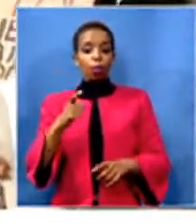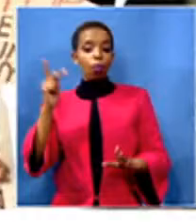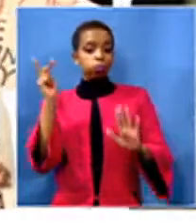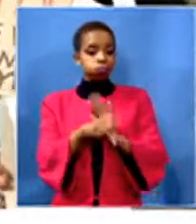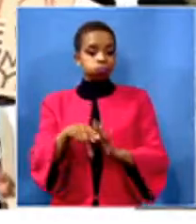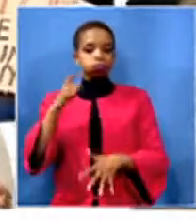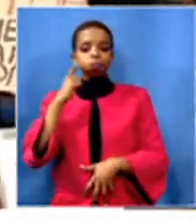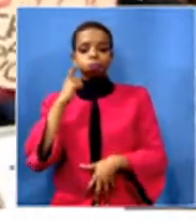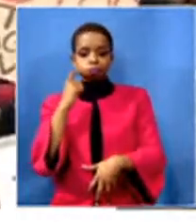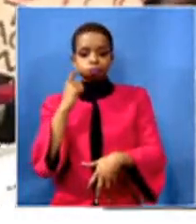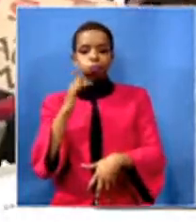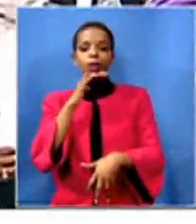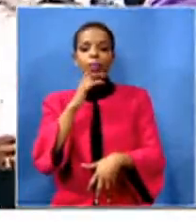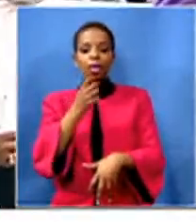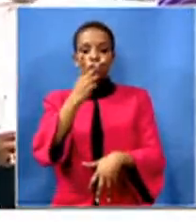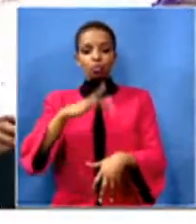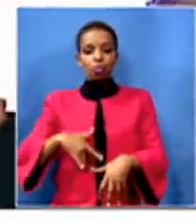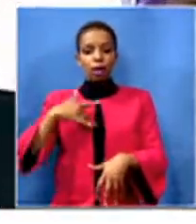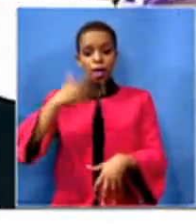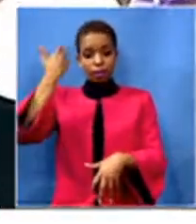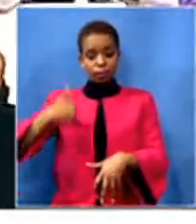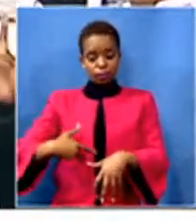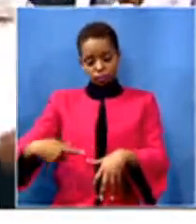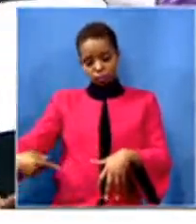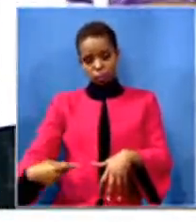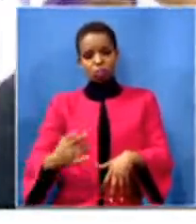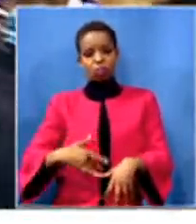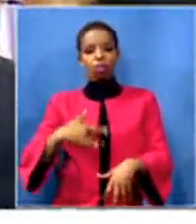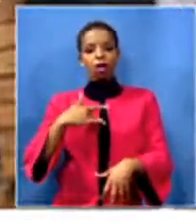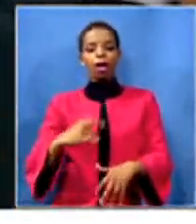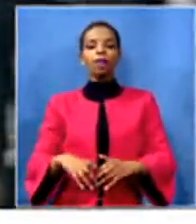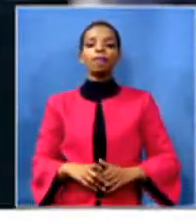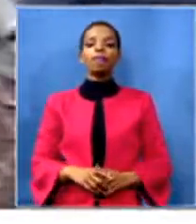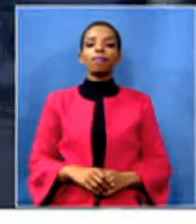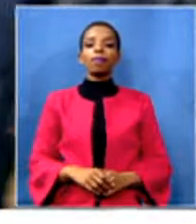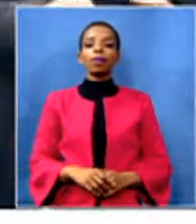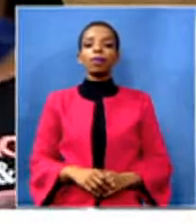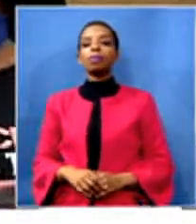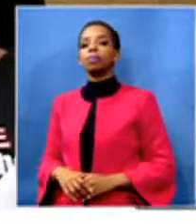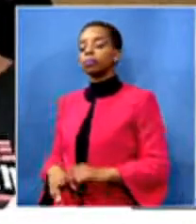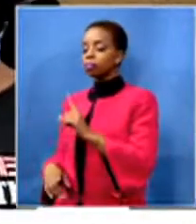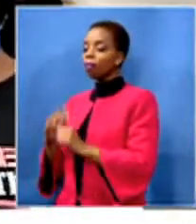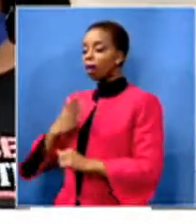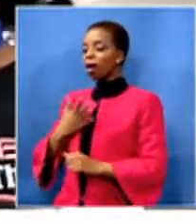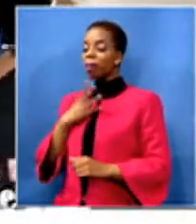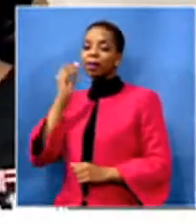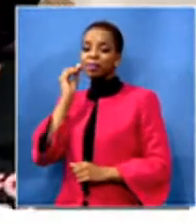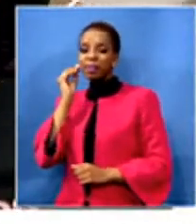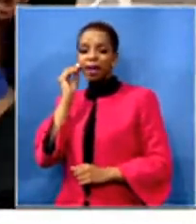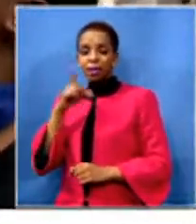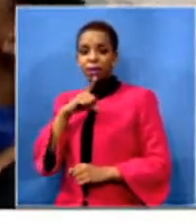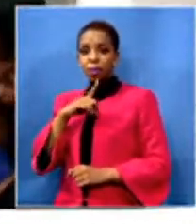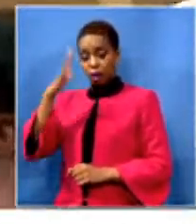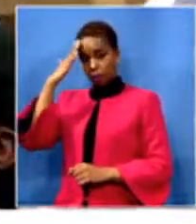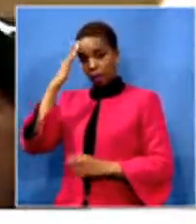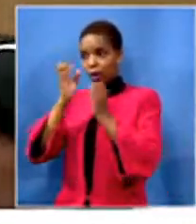lives in that person. Just finally, as I let you go, because I do know that we have so many of these